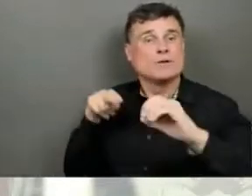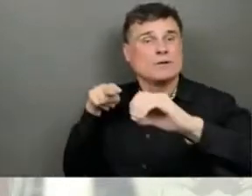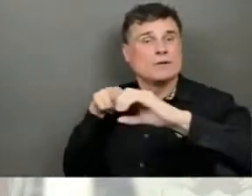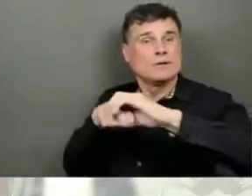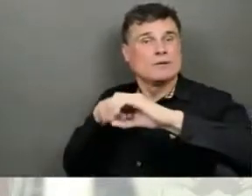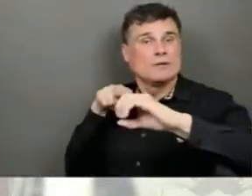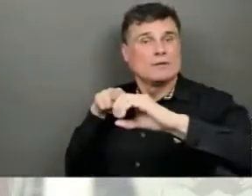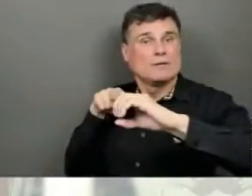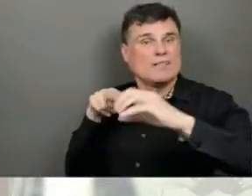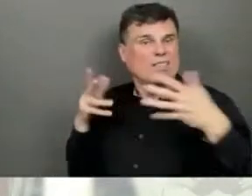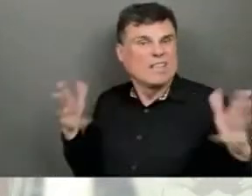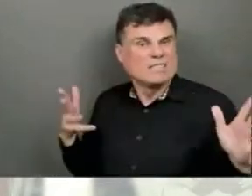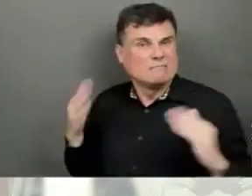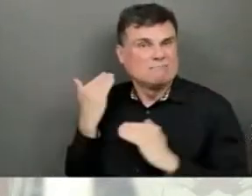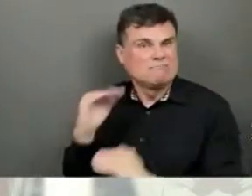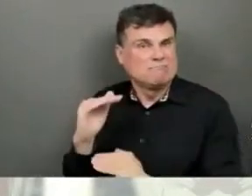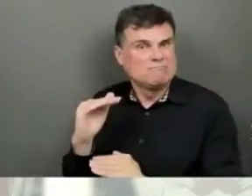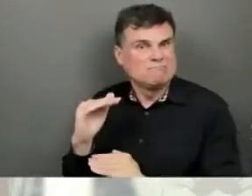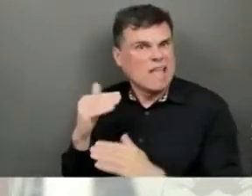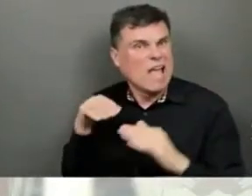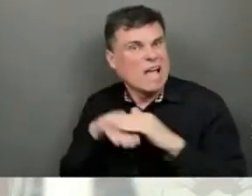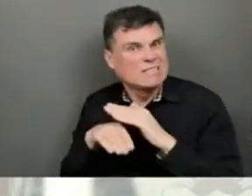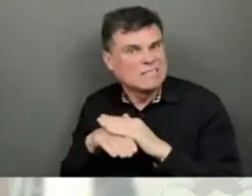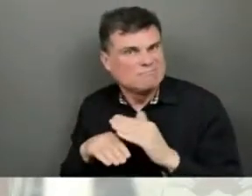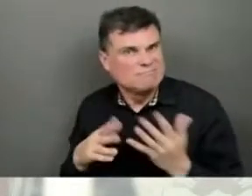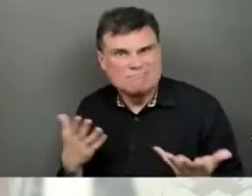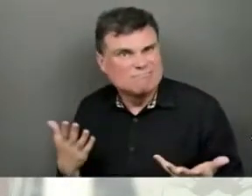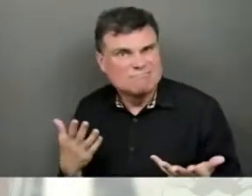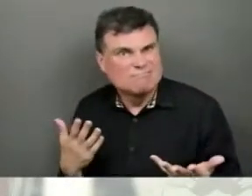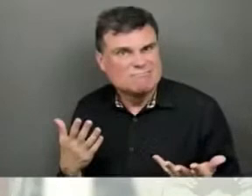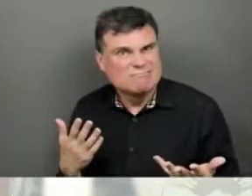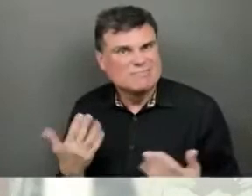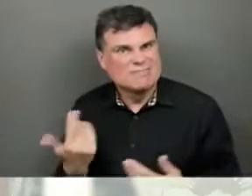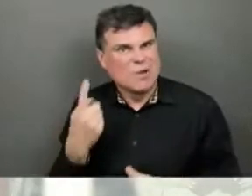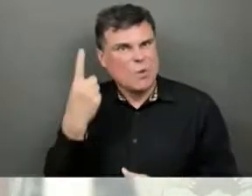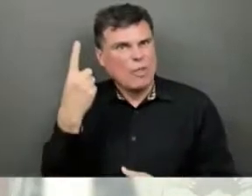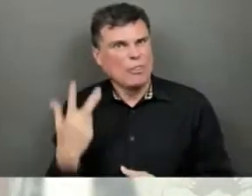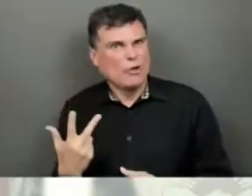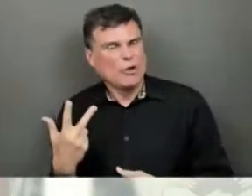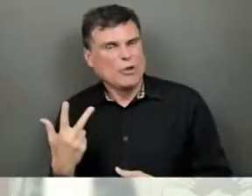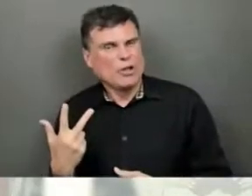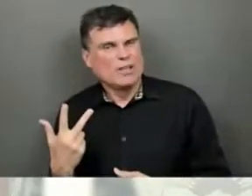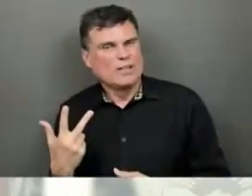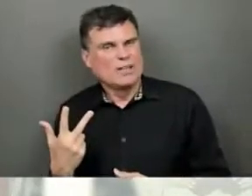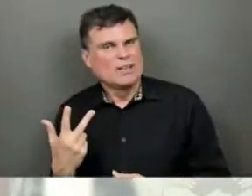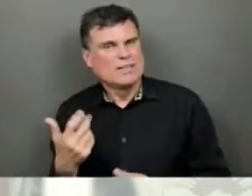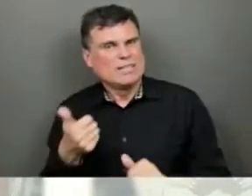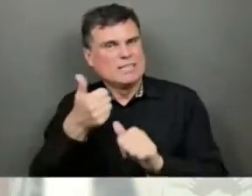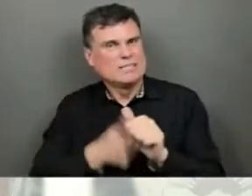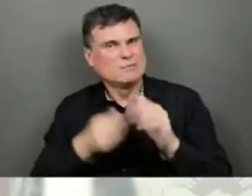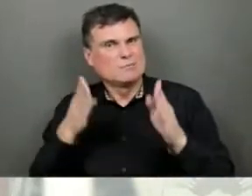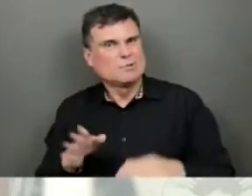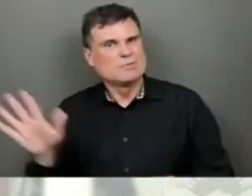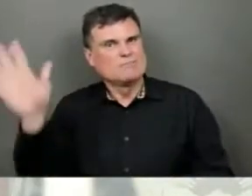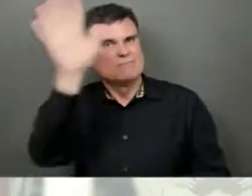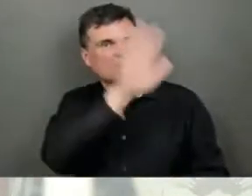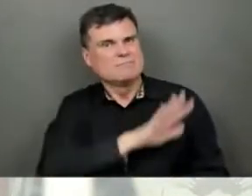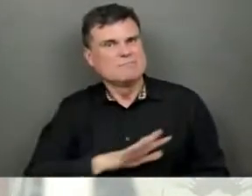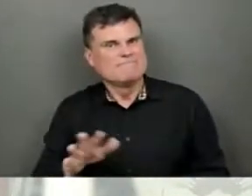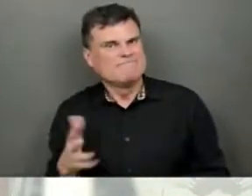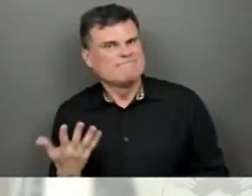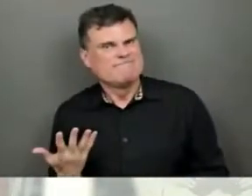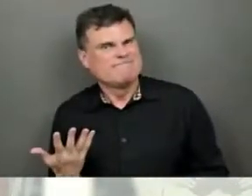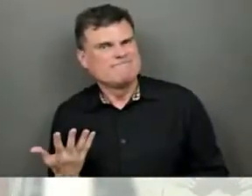have 1/3 per capita the number of MRI exams in the Northern Health Authority as they had in